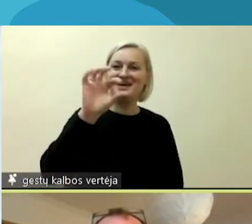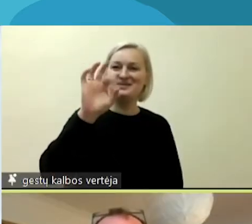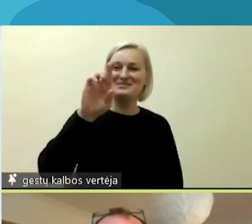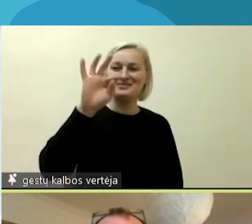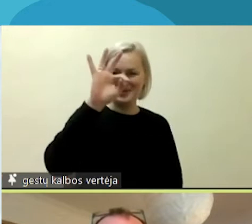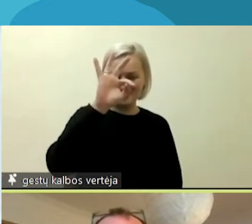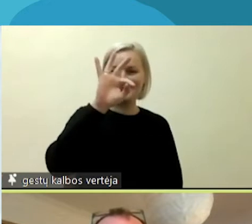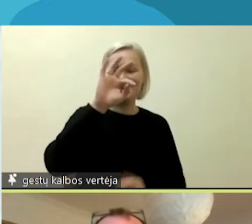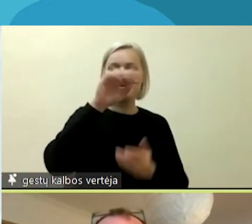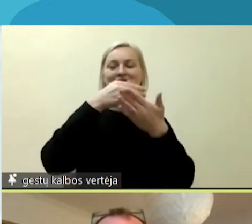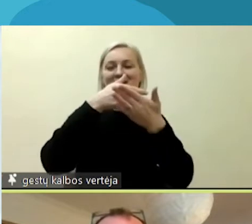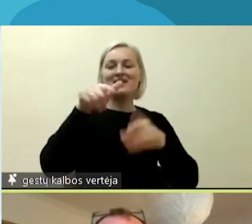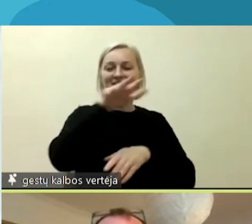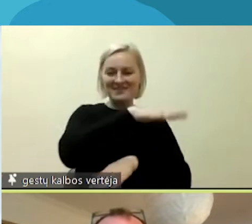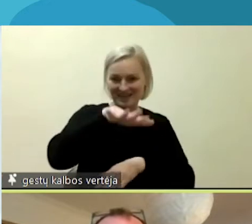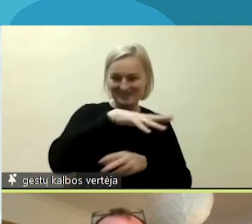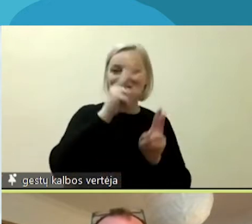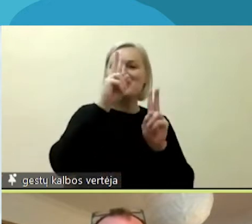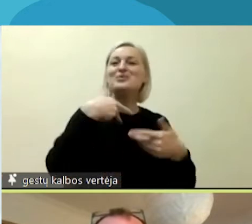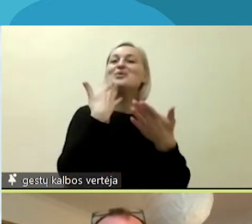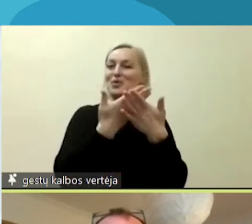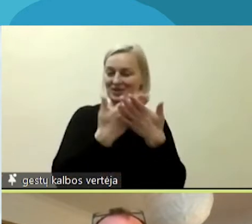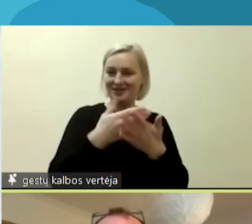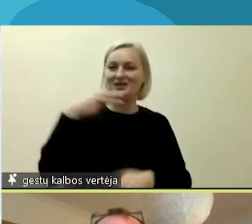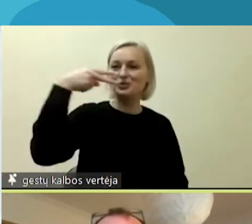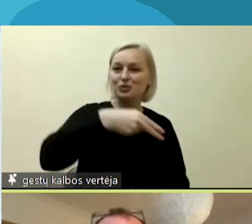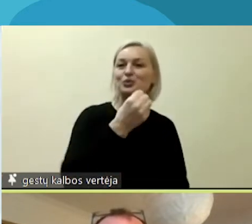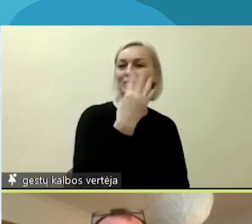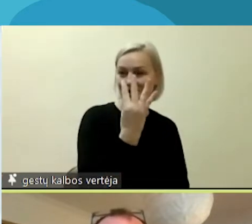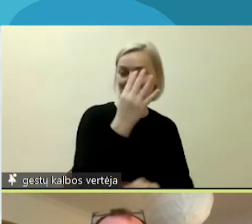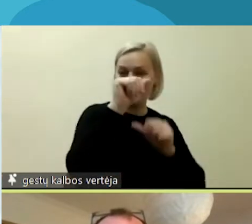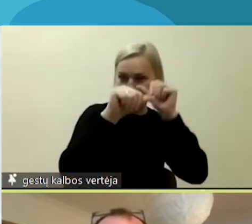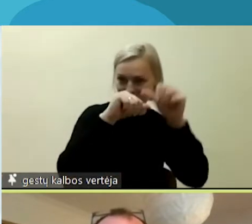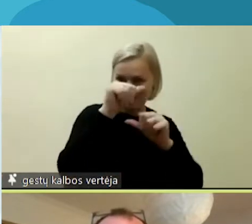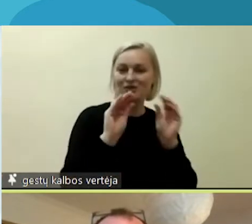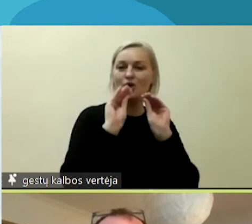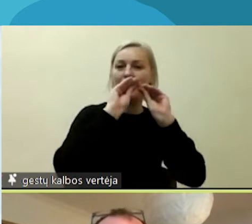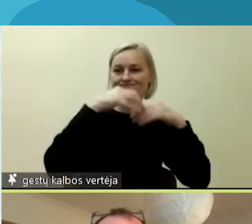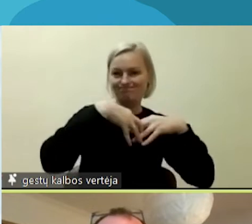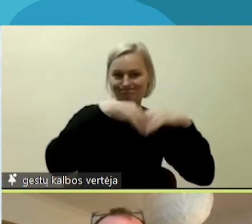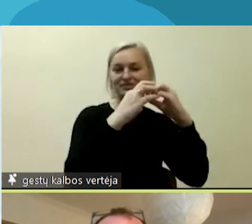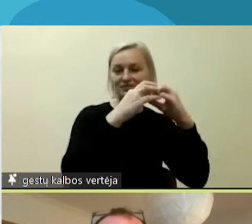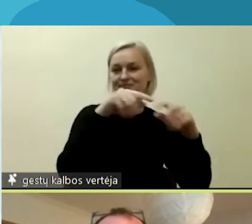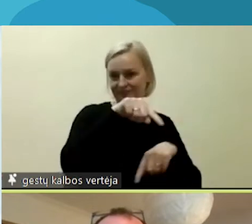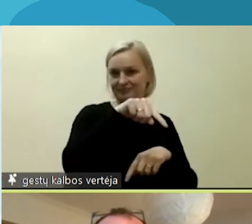first year that we had a full year's data was 2014, and in that year we recorded